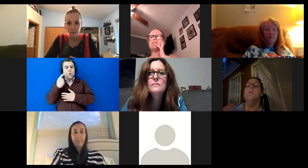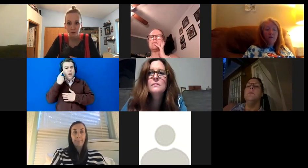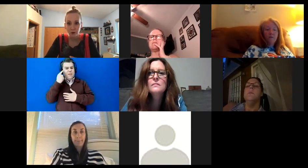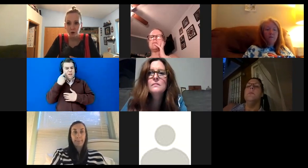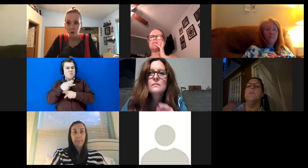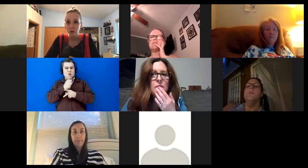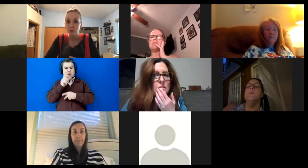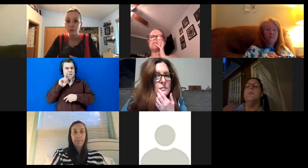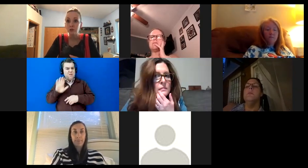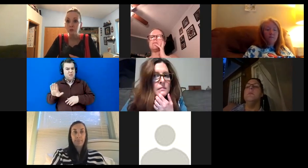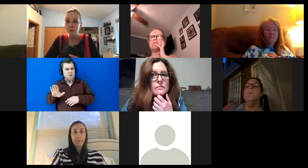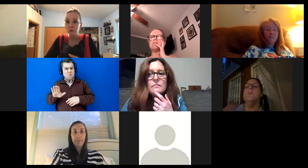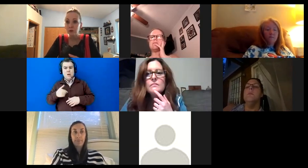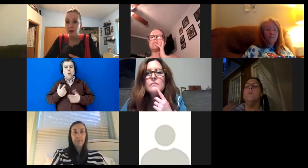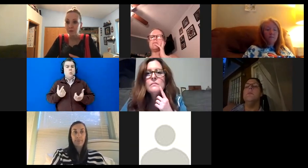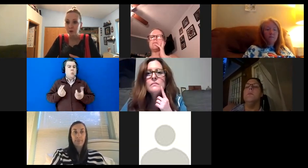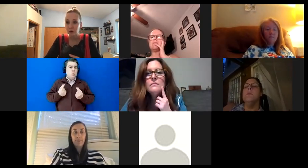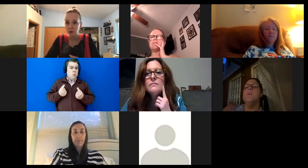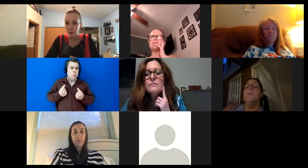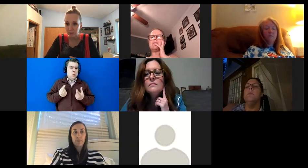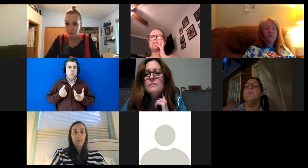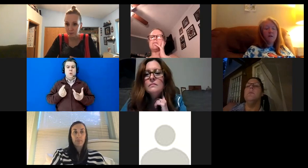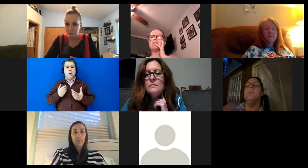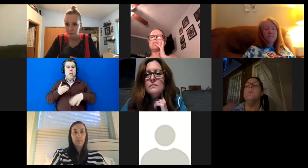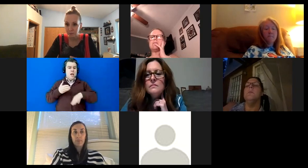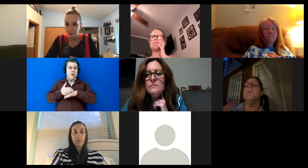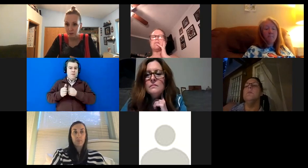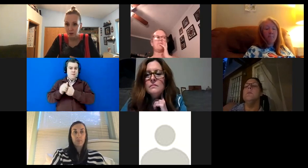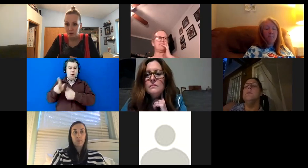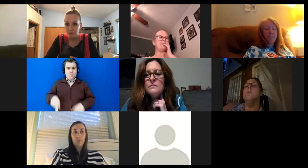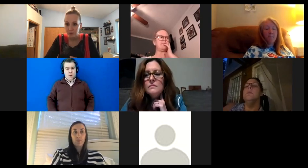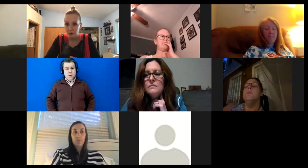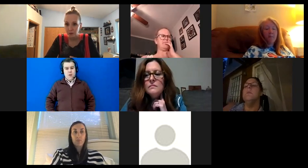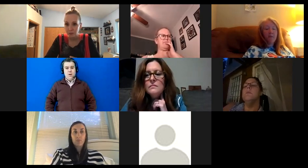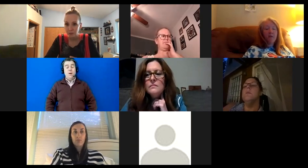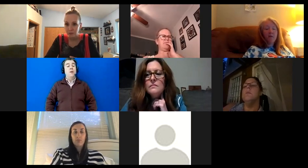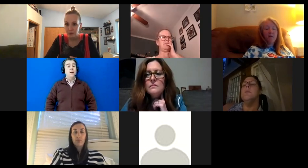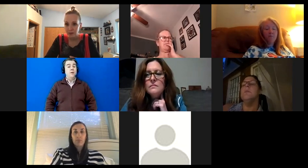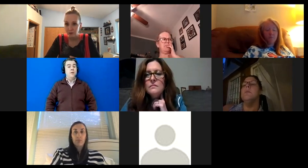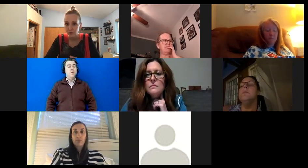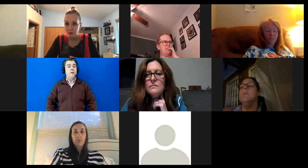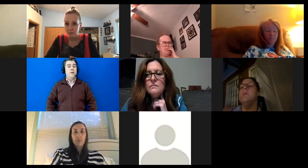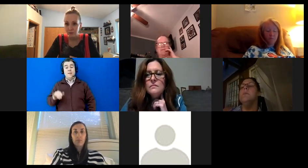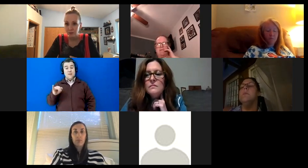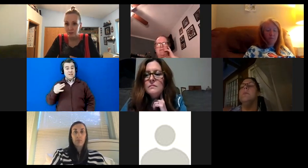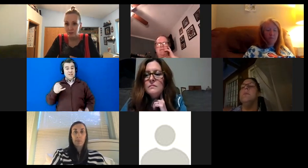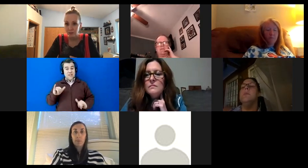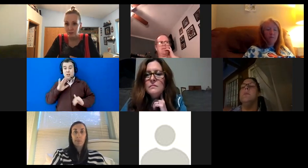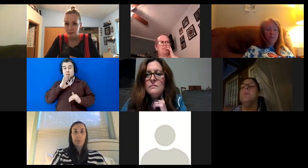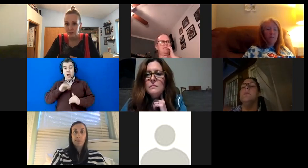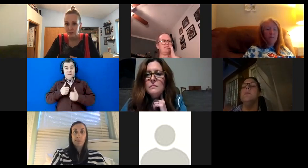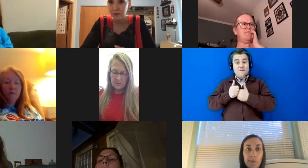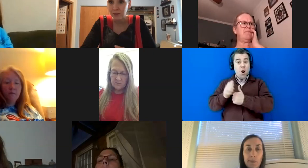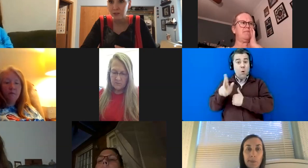for them, what do I do after I follow up? If they are still silent after I follow up and they're telling me